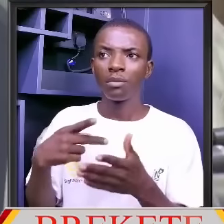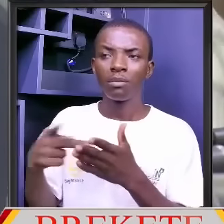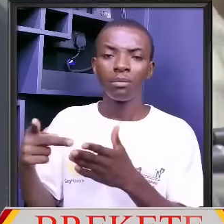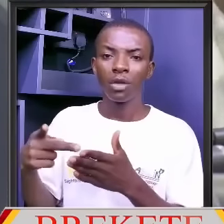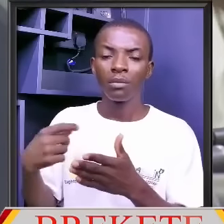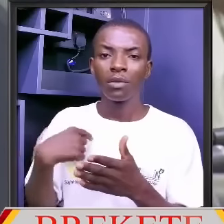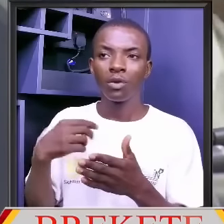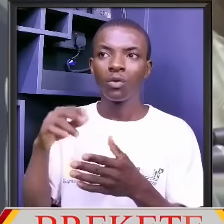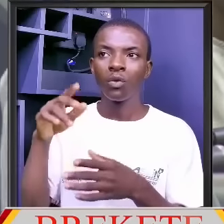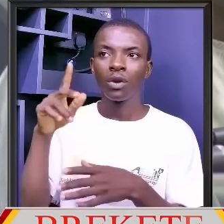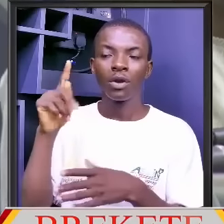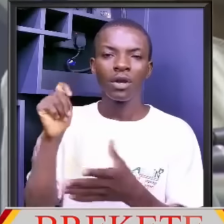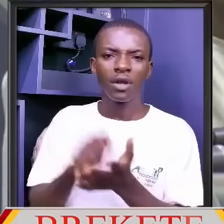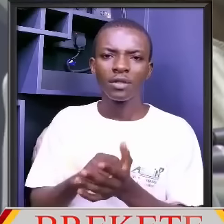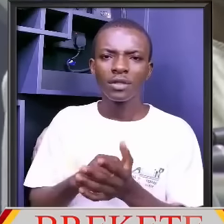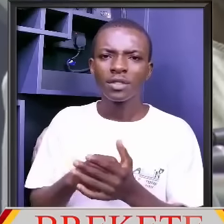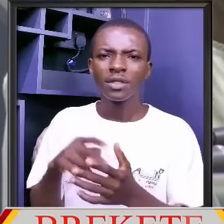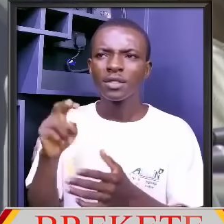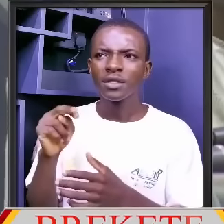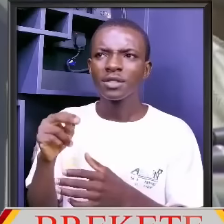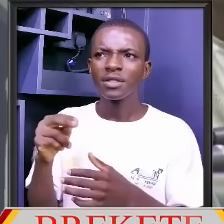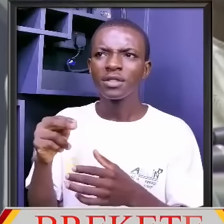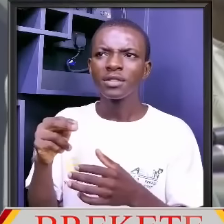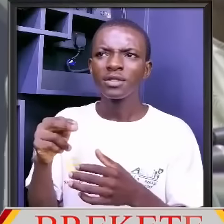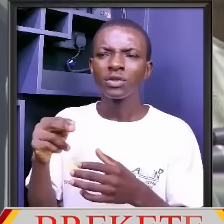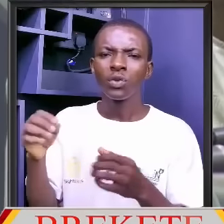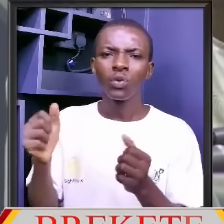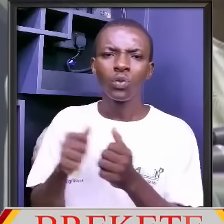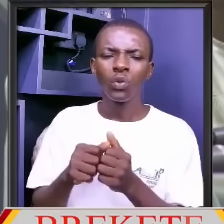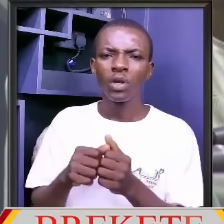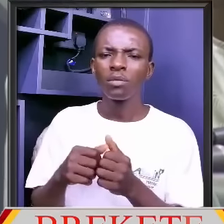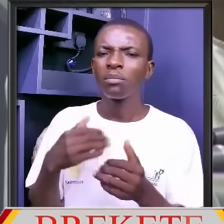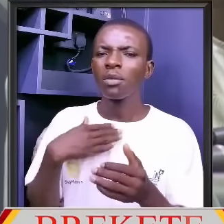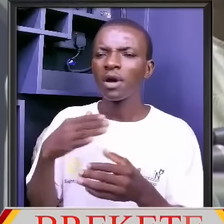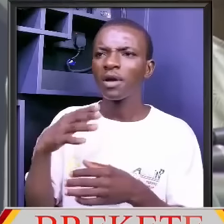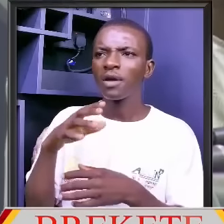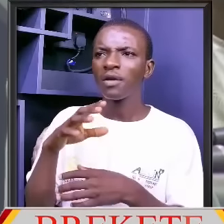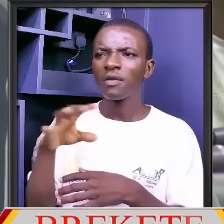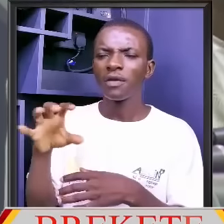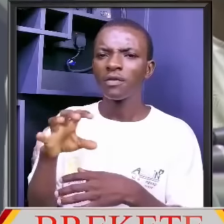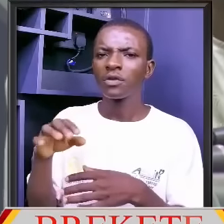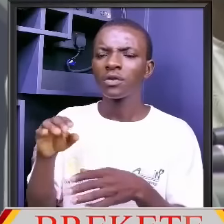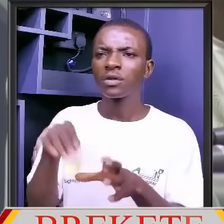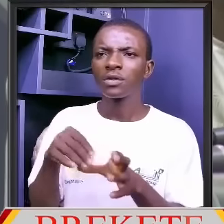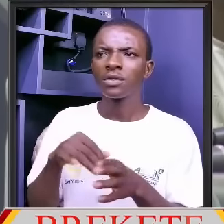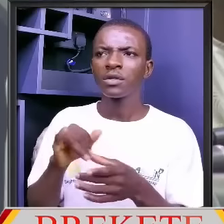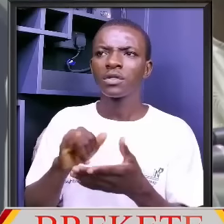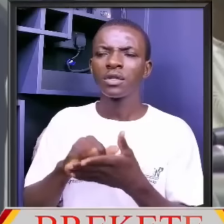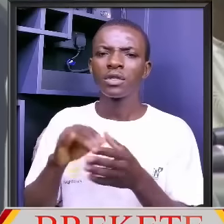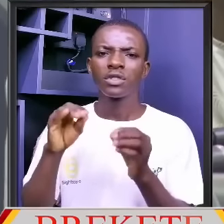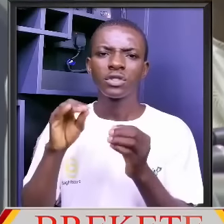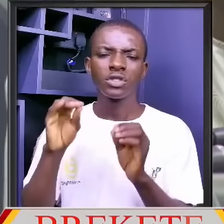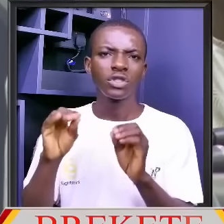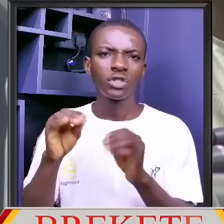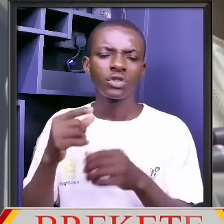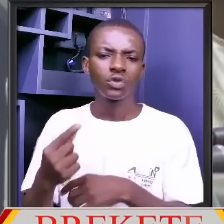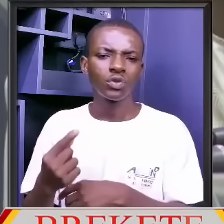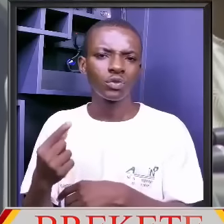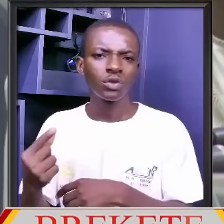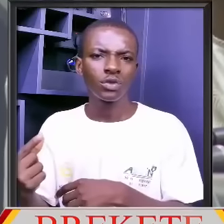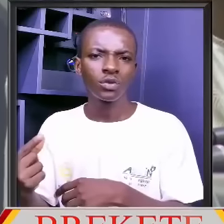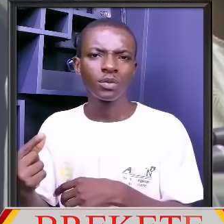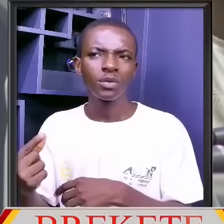pay me 1,000. Join my 500, 1,500. Now I say no problem. Say but I go they teach